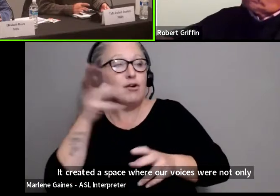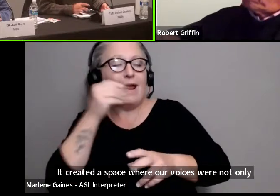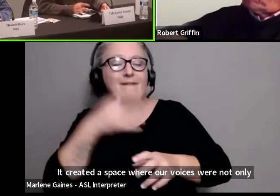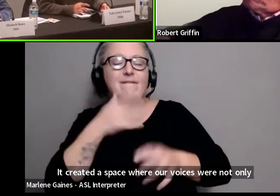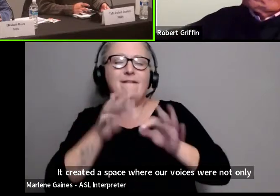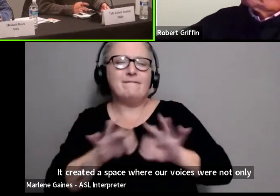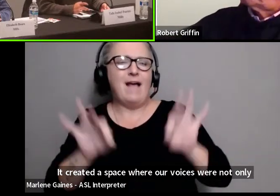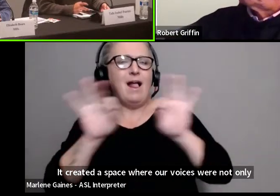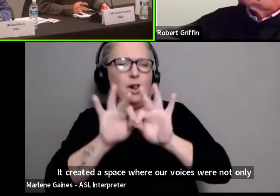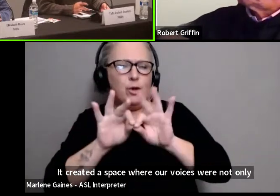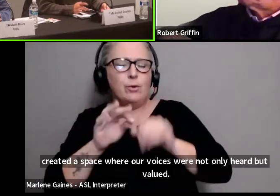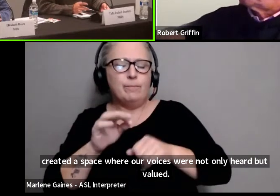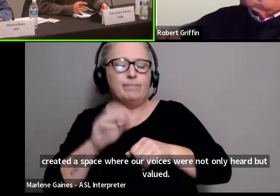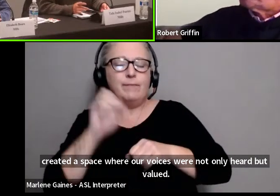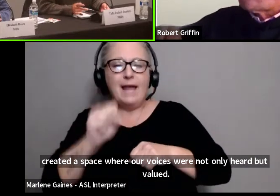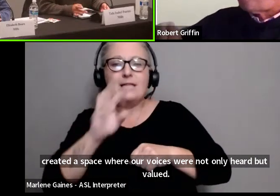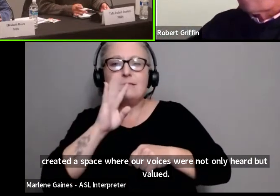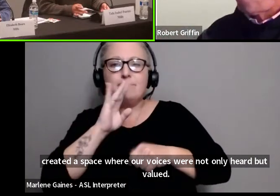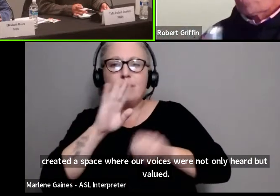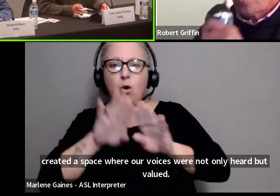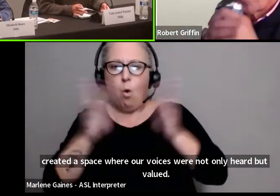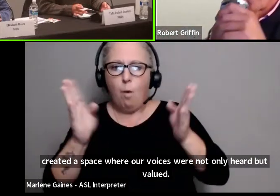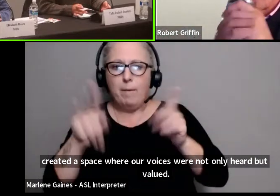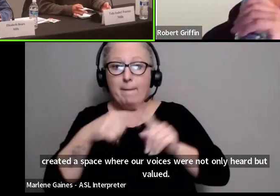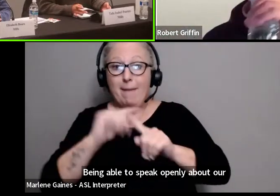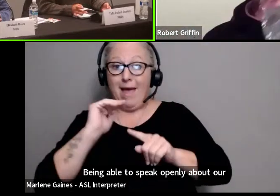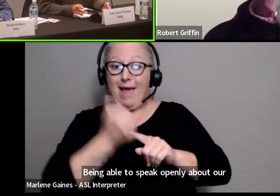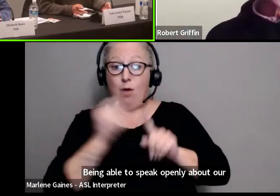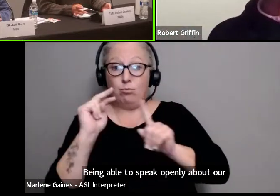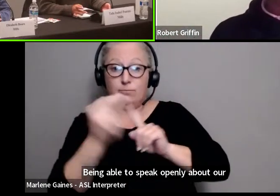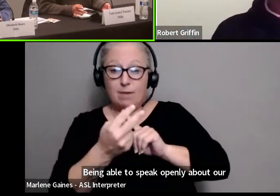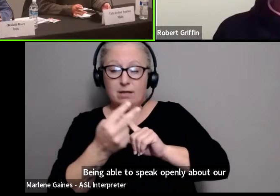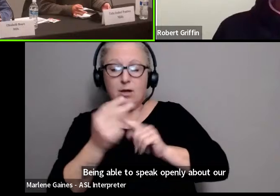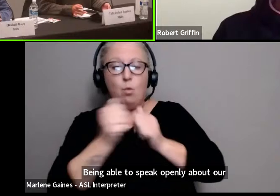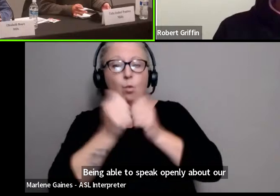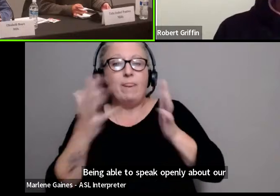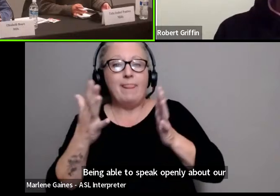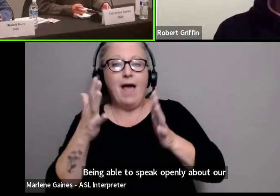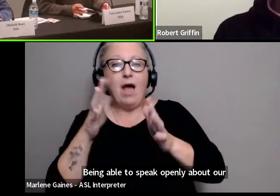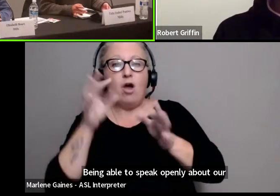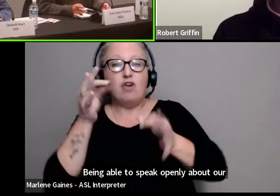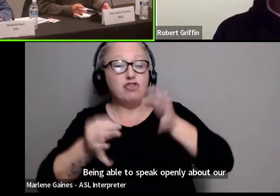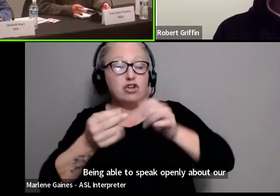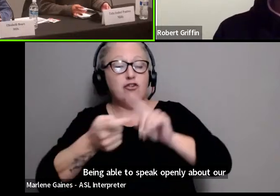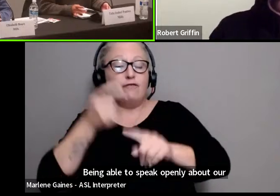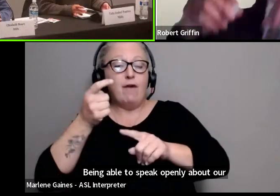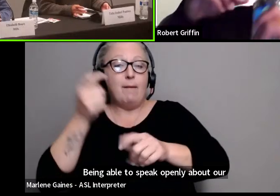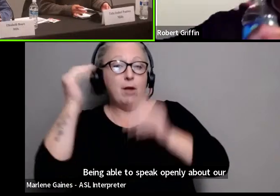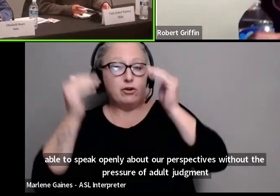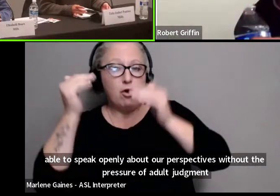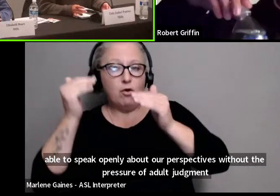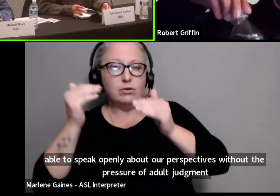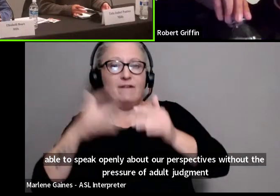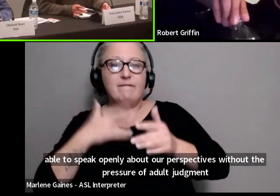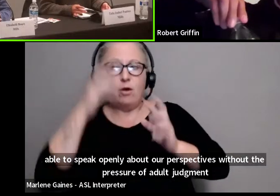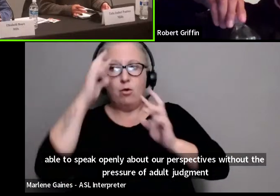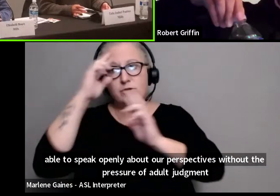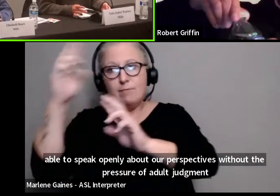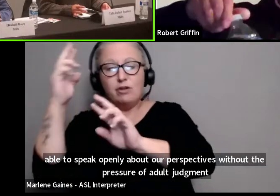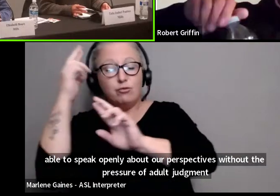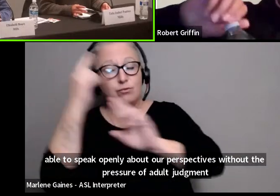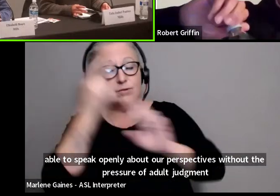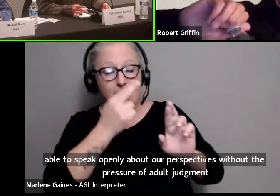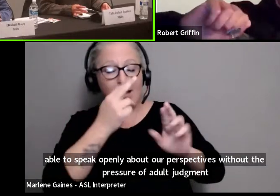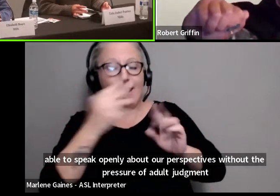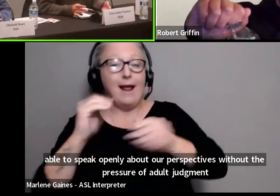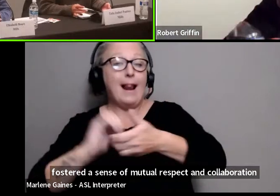Being able to speak openly about our perspectives without the pressure of adult judgment fostered a sense of mutual respect and collaboration that I